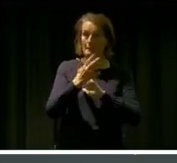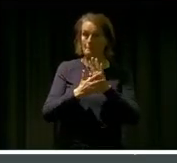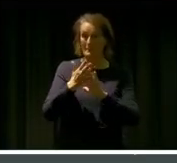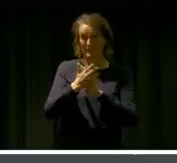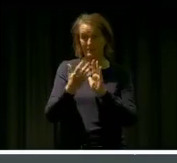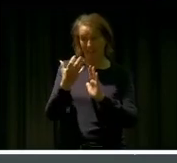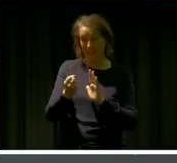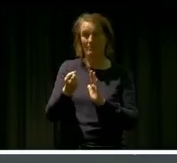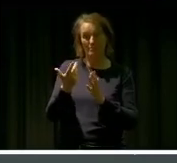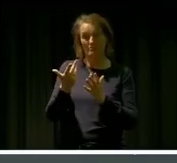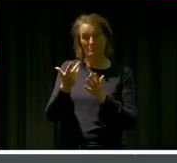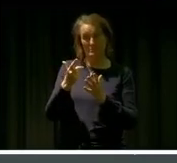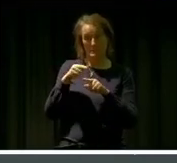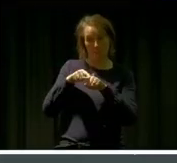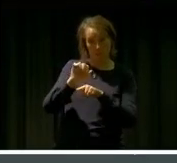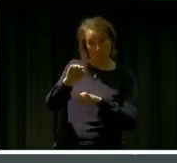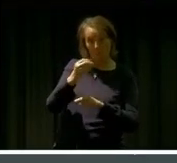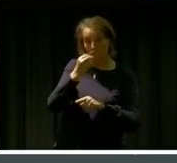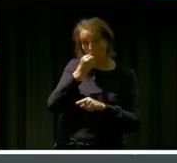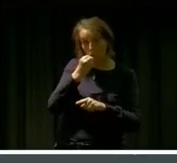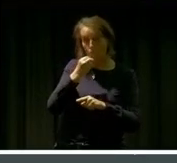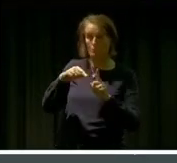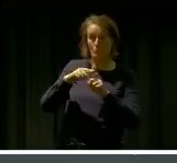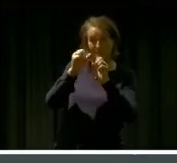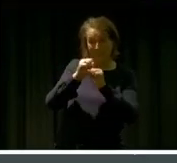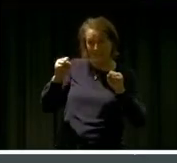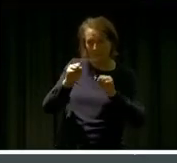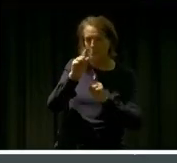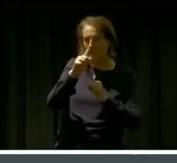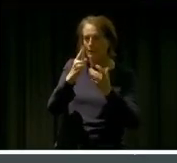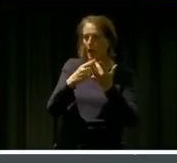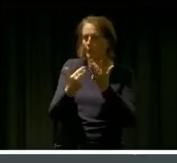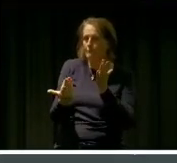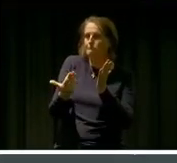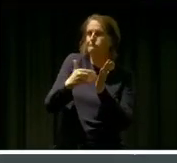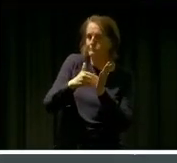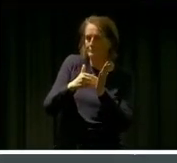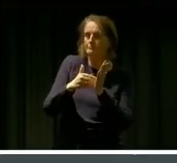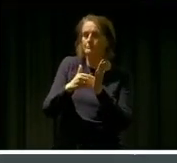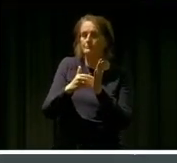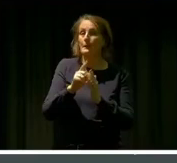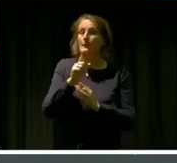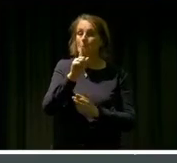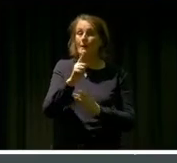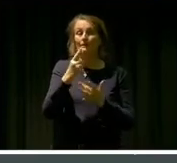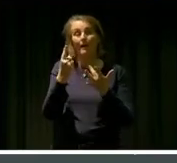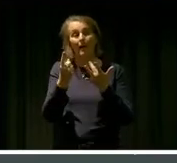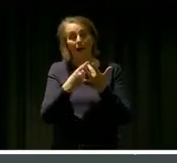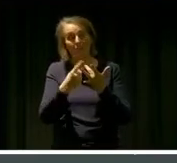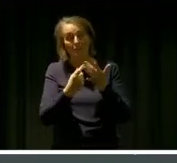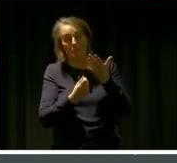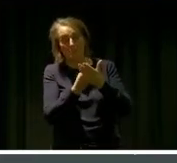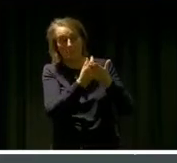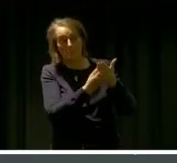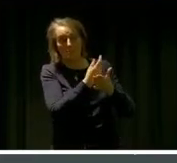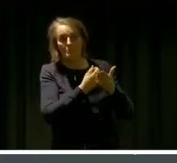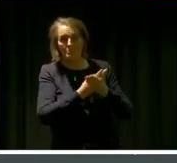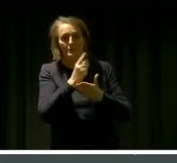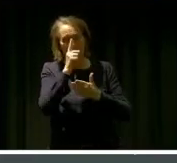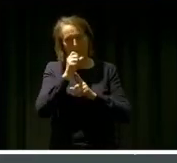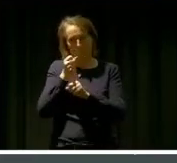diet and whether or not you exercise. While lifestyle choices do play a role, broader social, economic and environmental